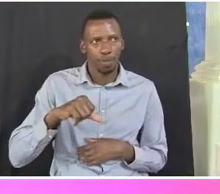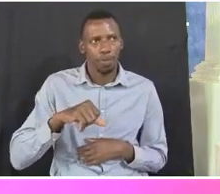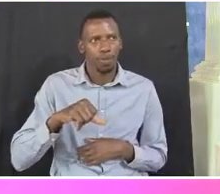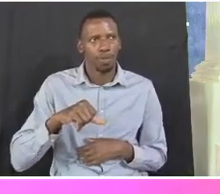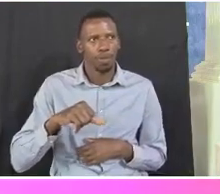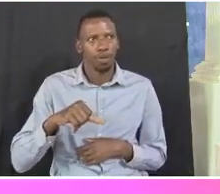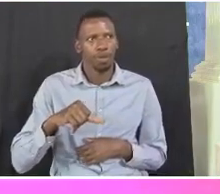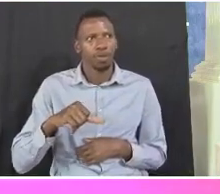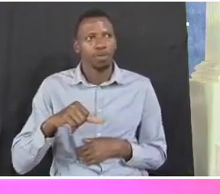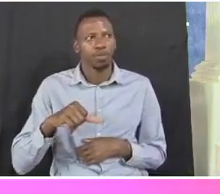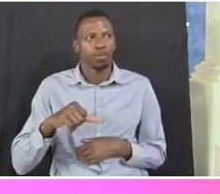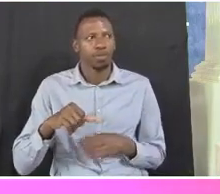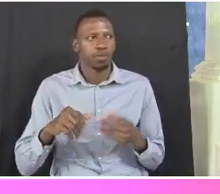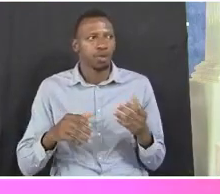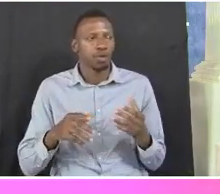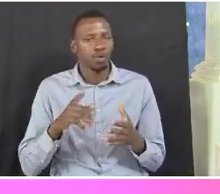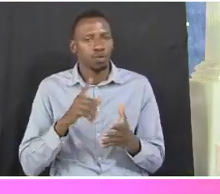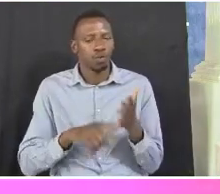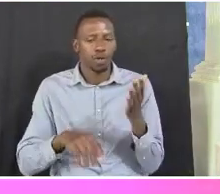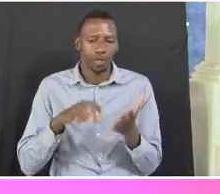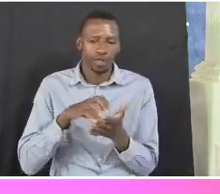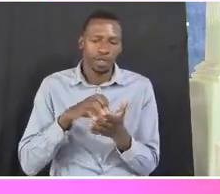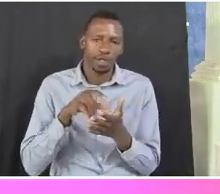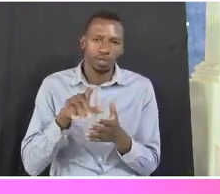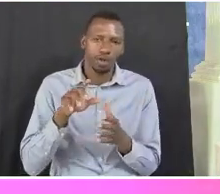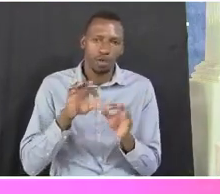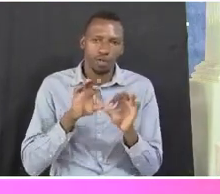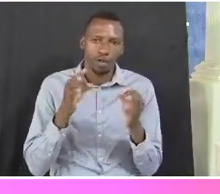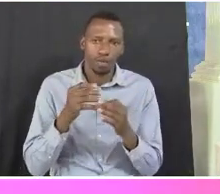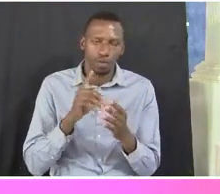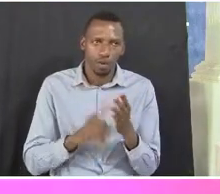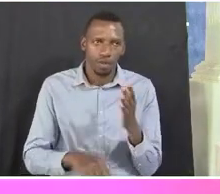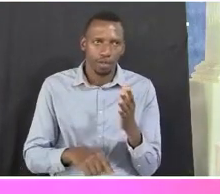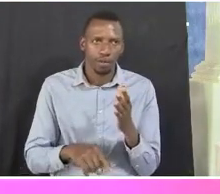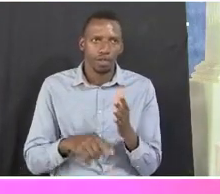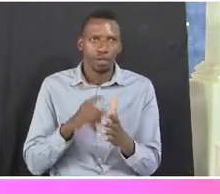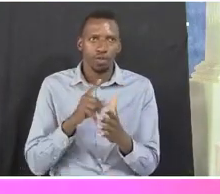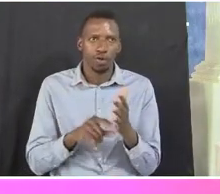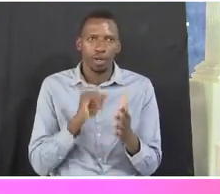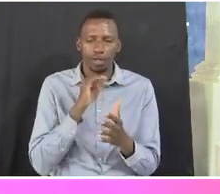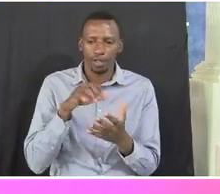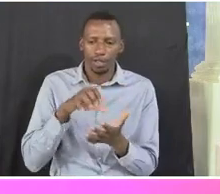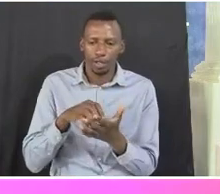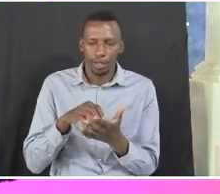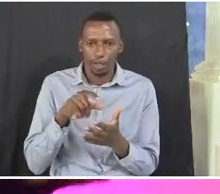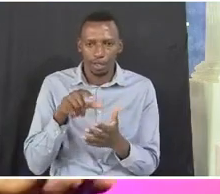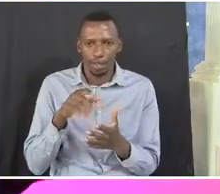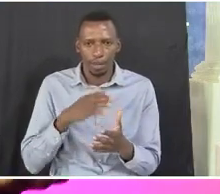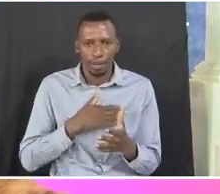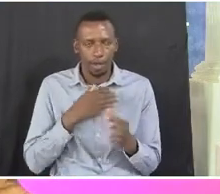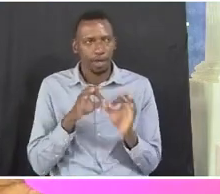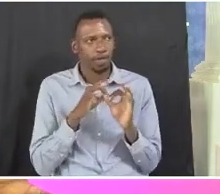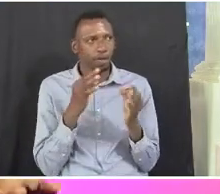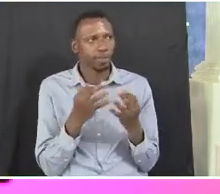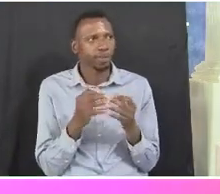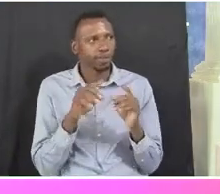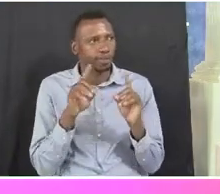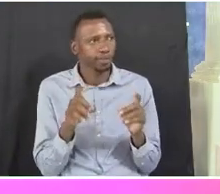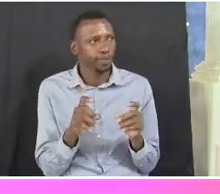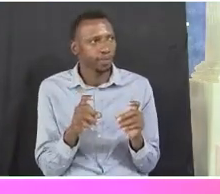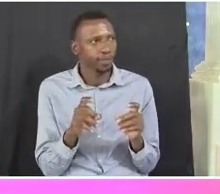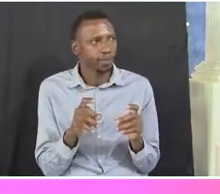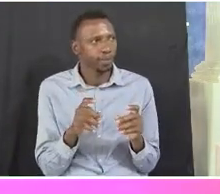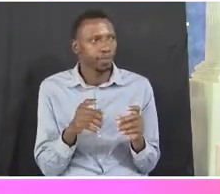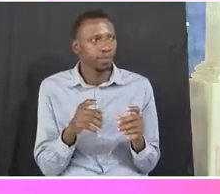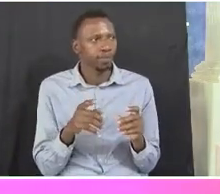gods. What is the status of your family? What is the status of my family? Or what are the status of my family?